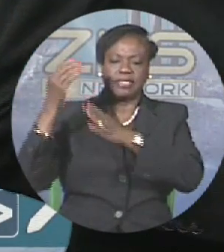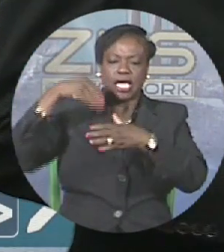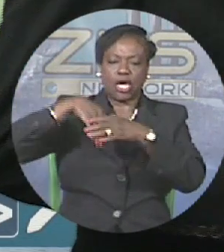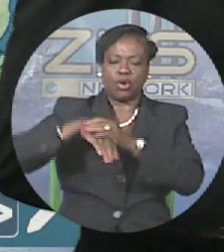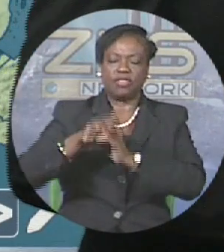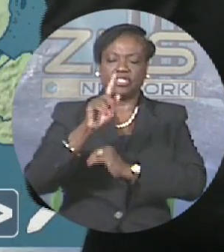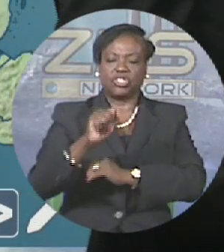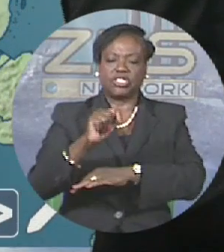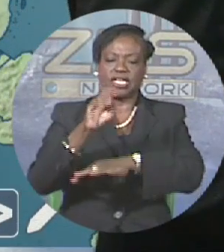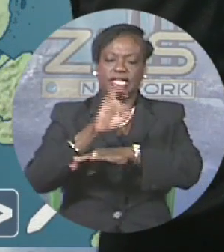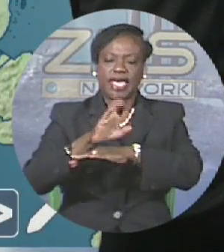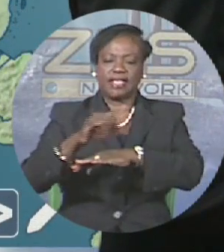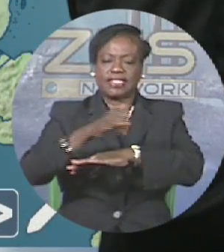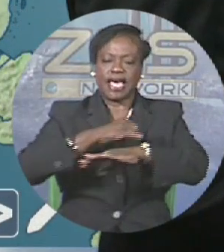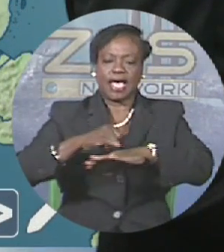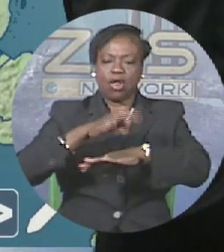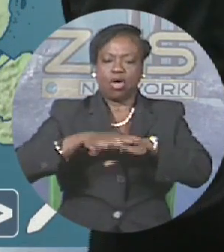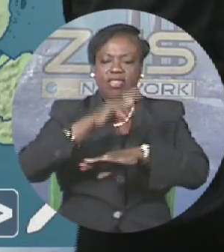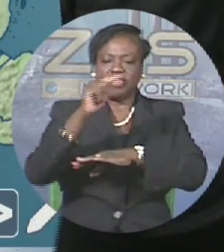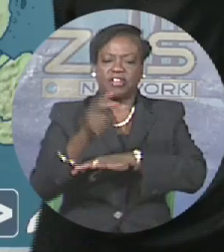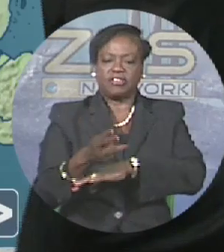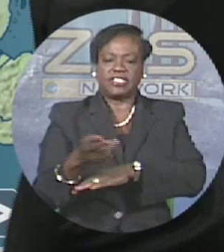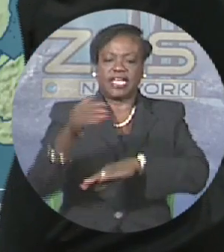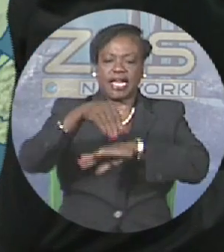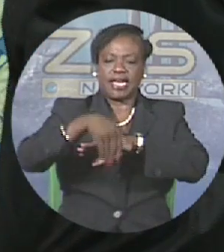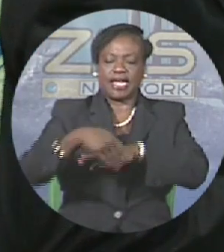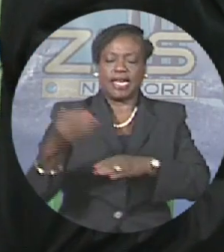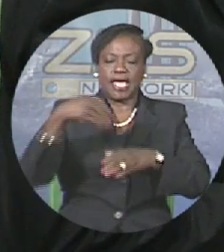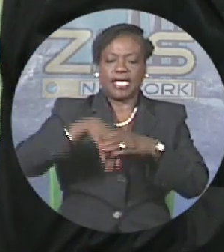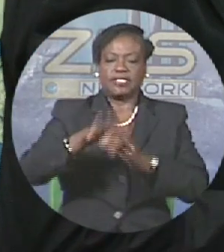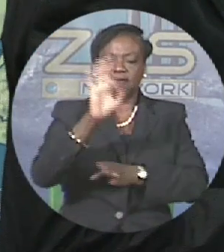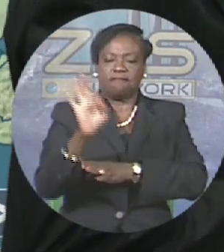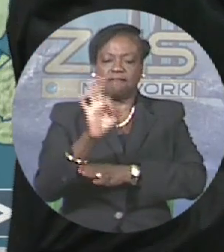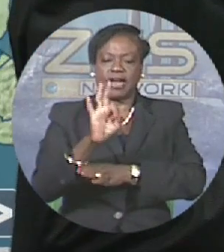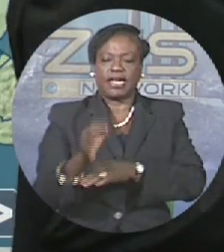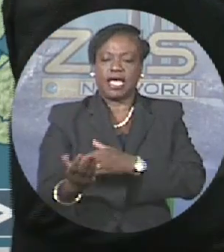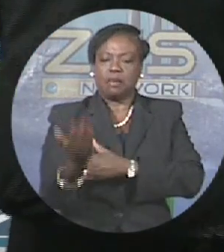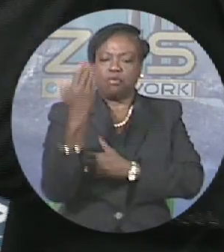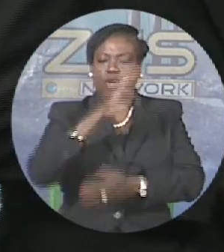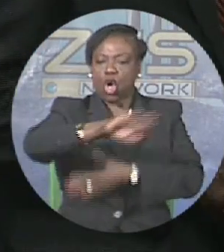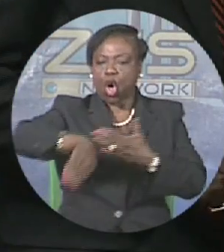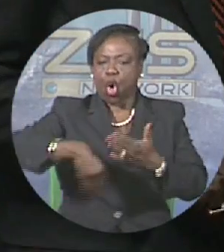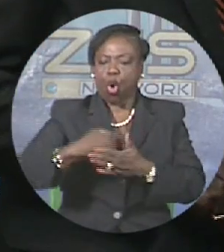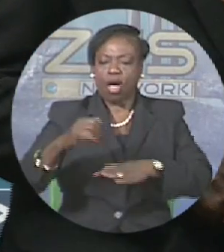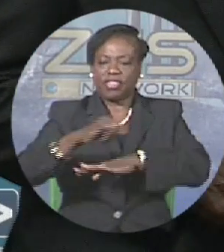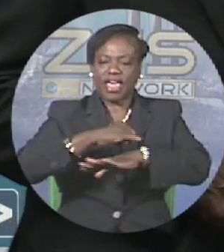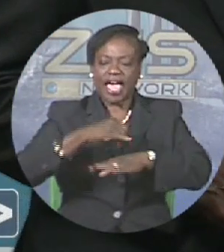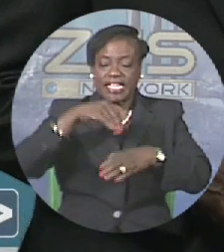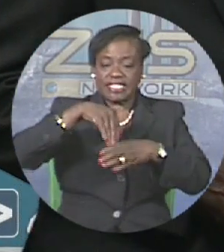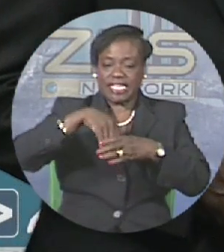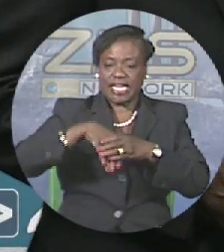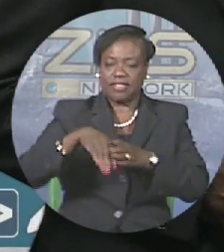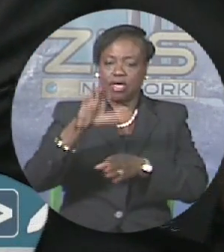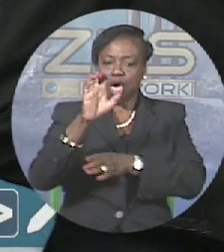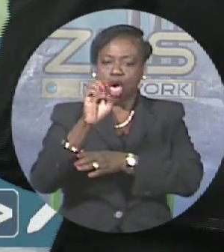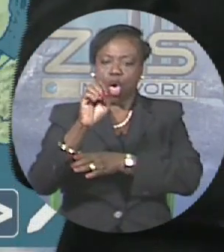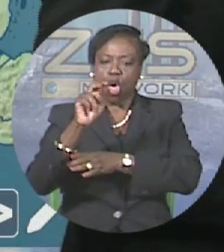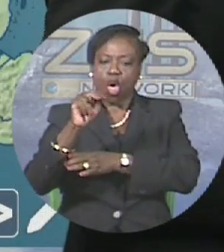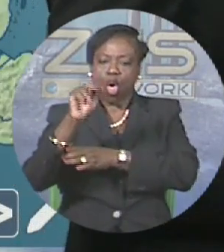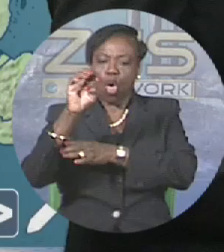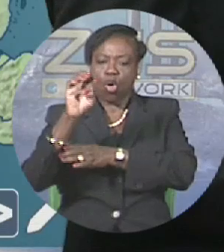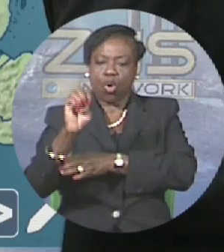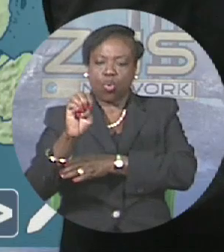late Thursday night heading into Friday morning. So all of these islands are in that cone, should be readying themselves for the arrival